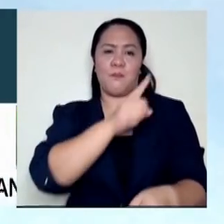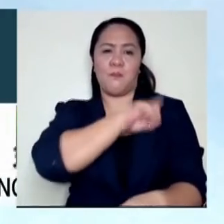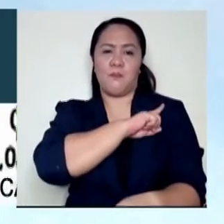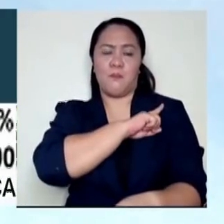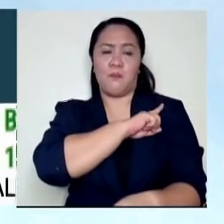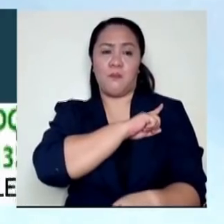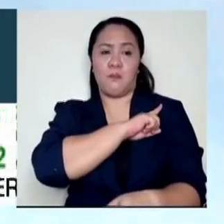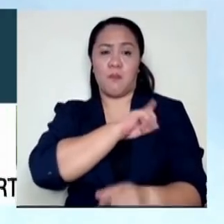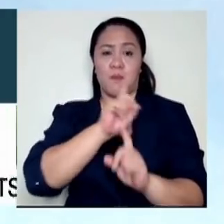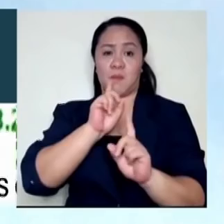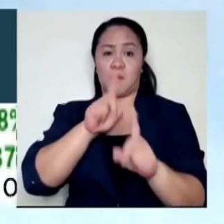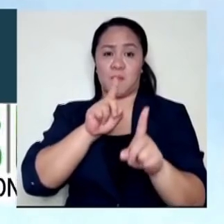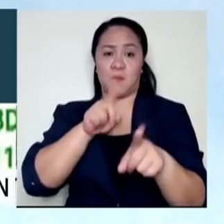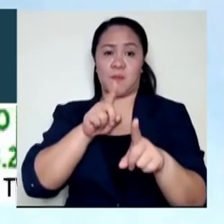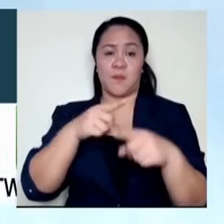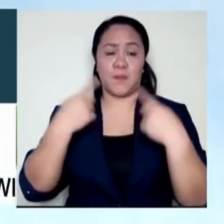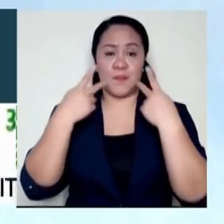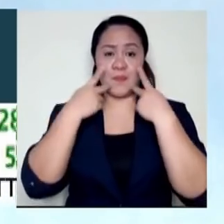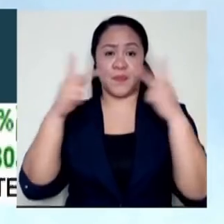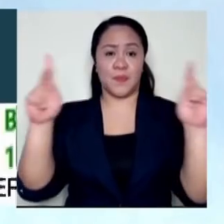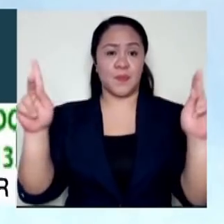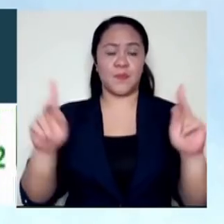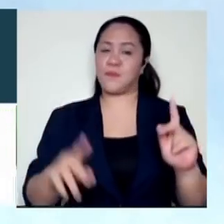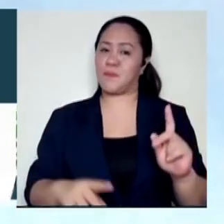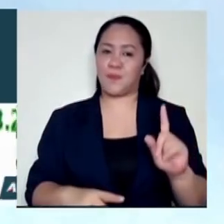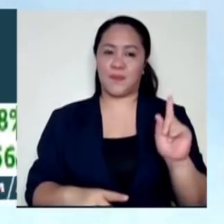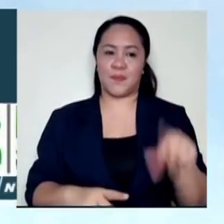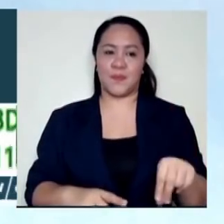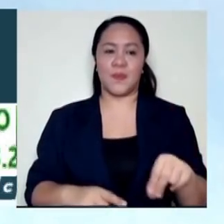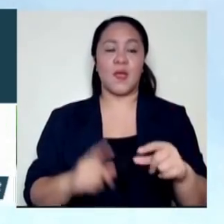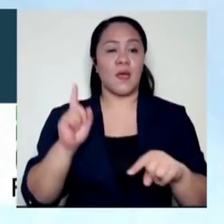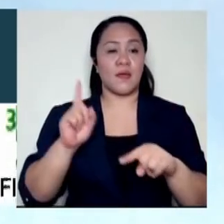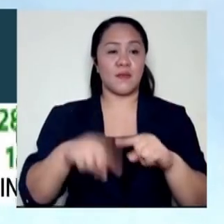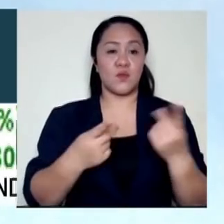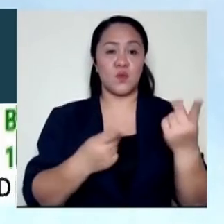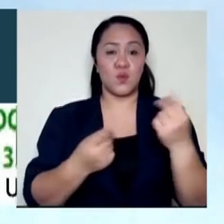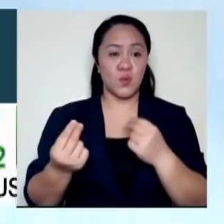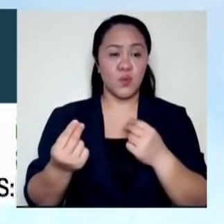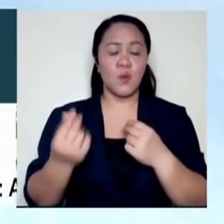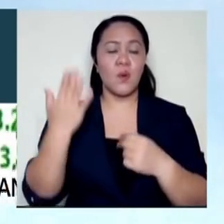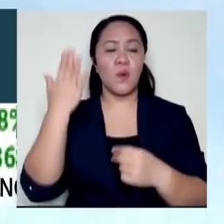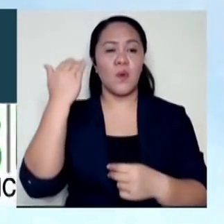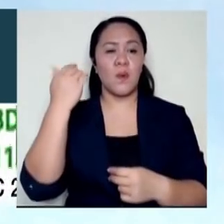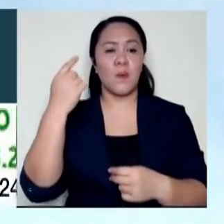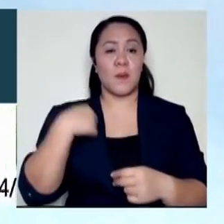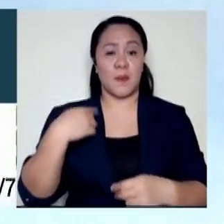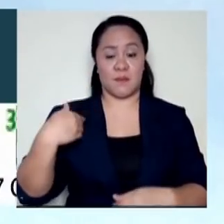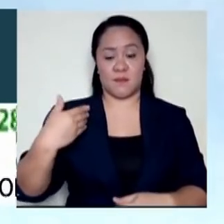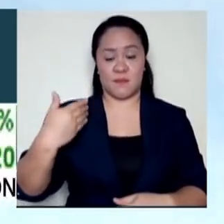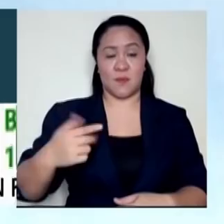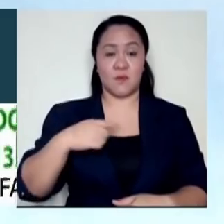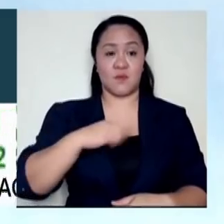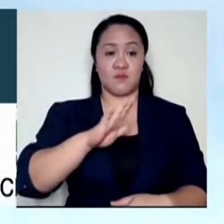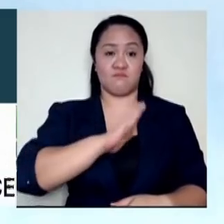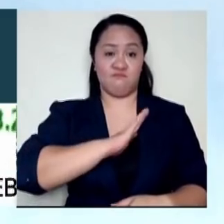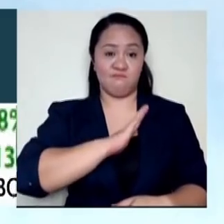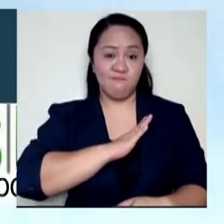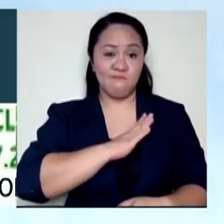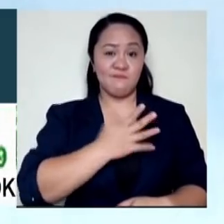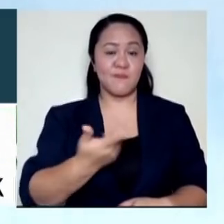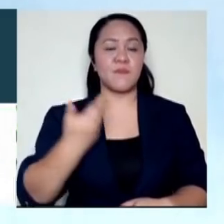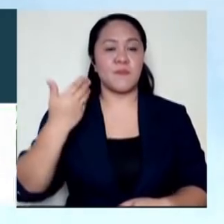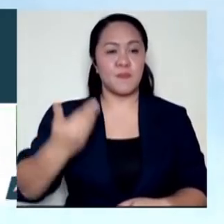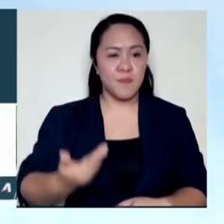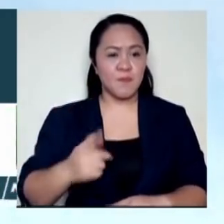public. And the fact is that it may very well be, if I respond in kind, which I will, that it